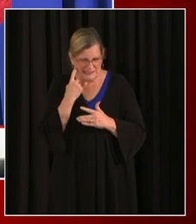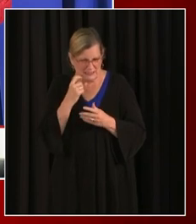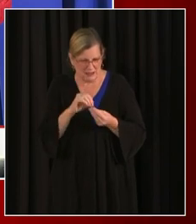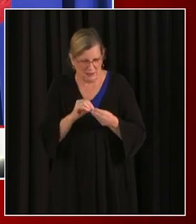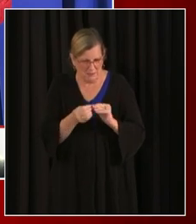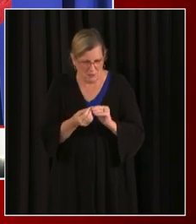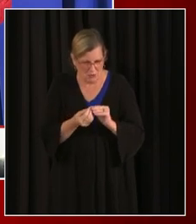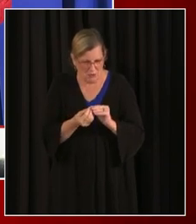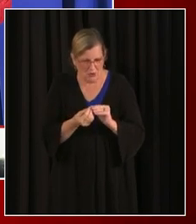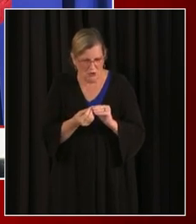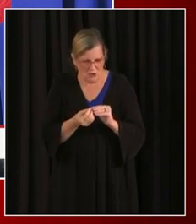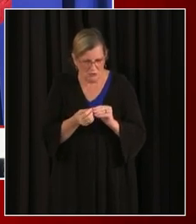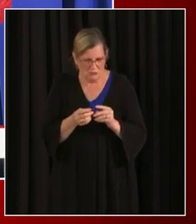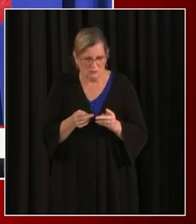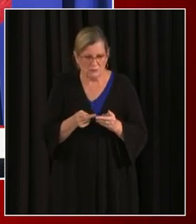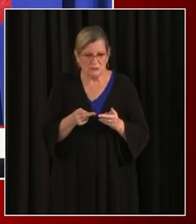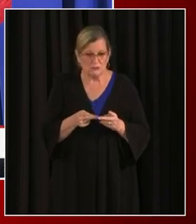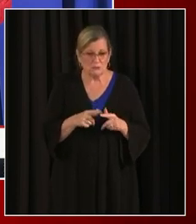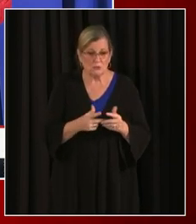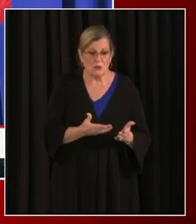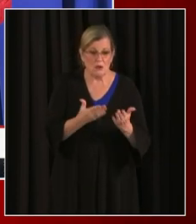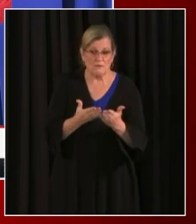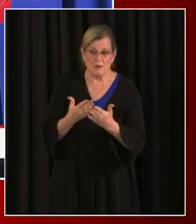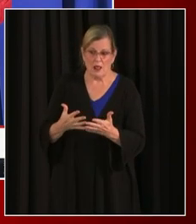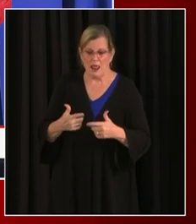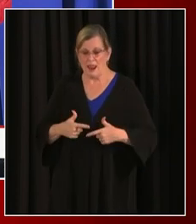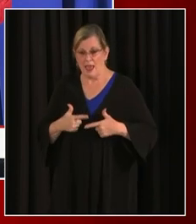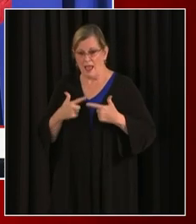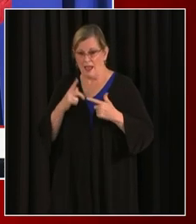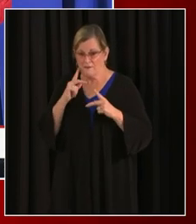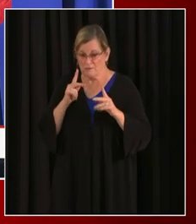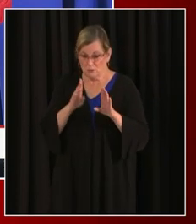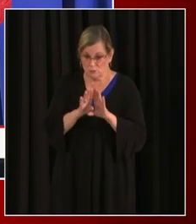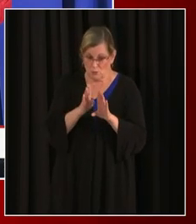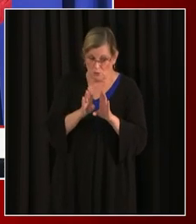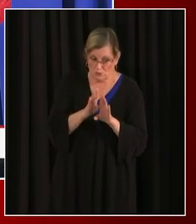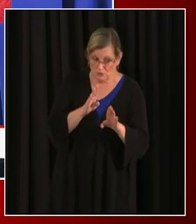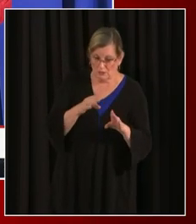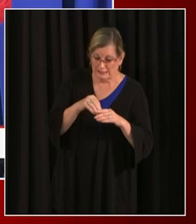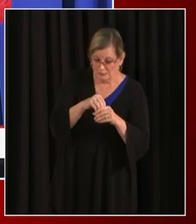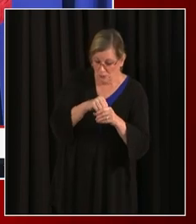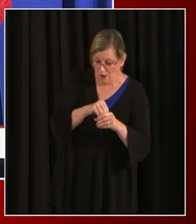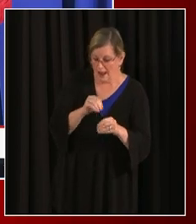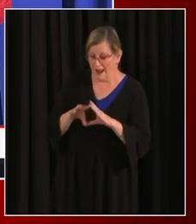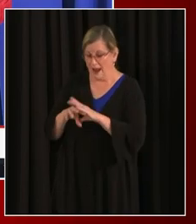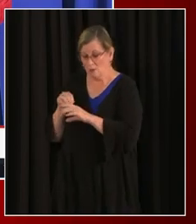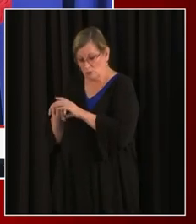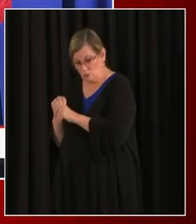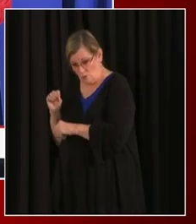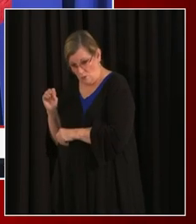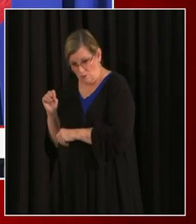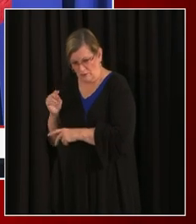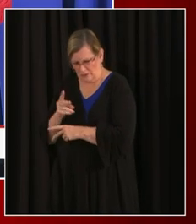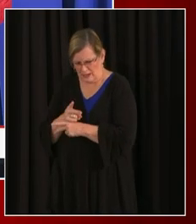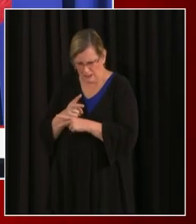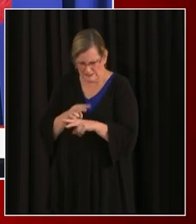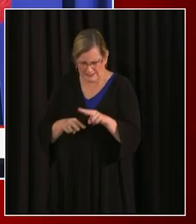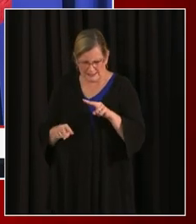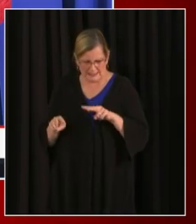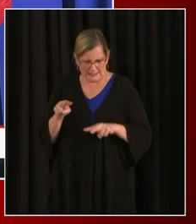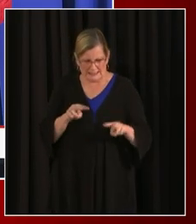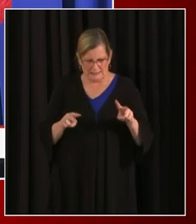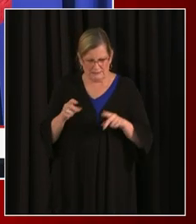venues to offer live entertainment indoors and outdoors while we carefully monitor